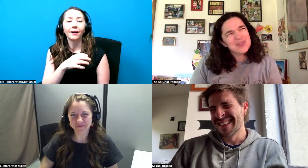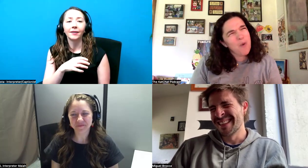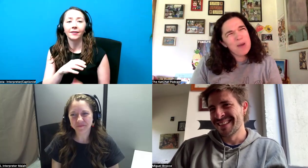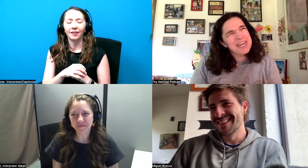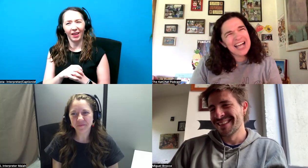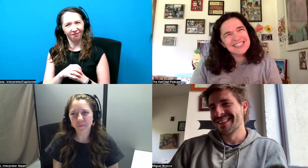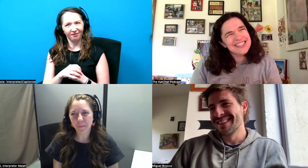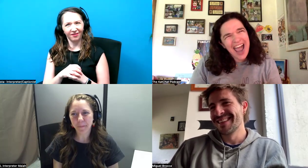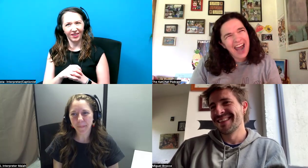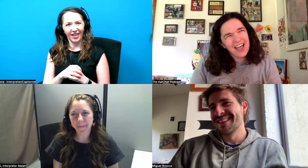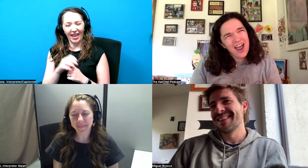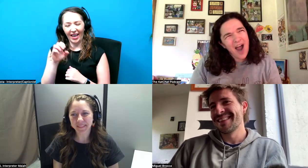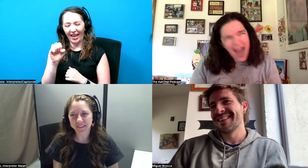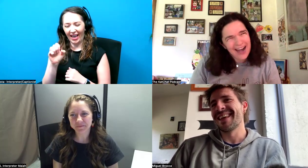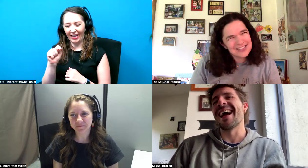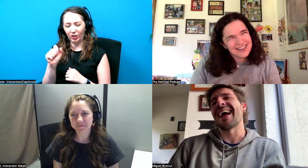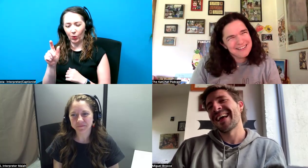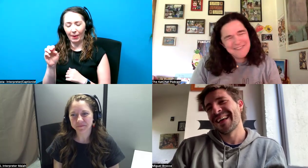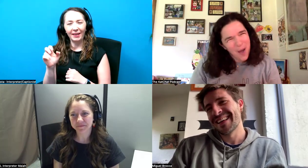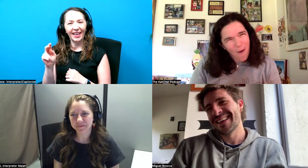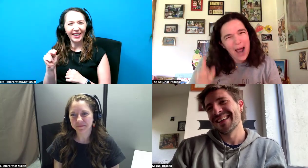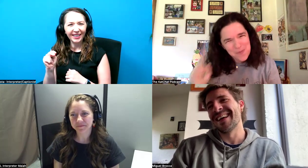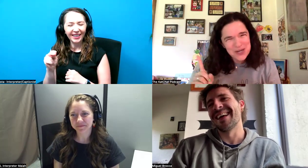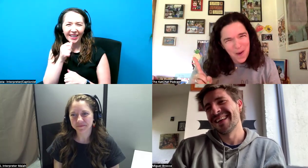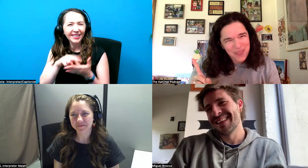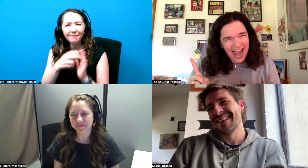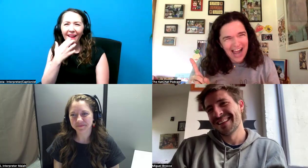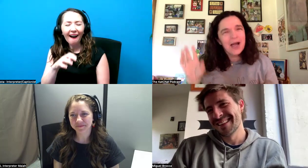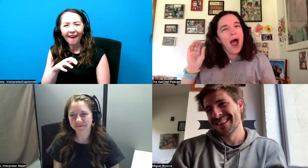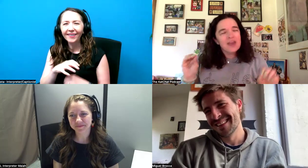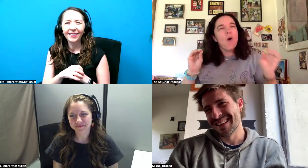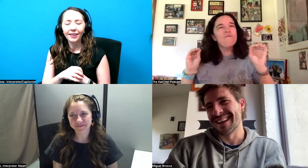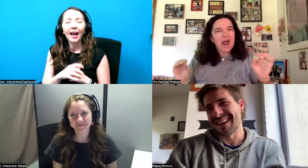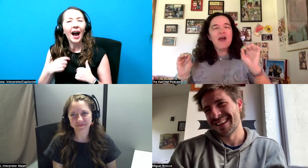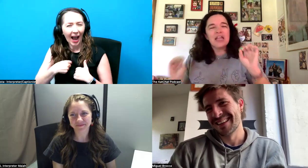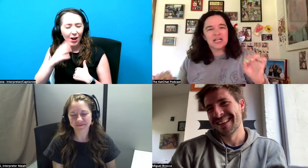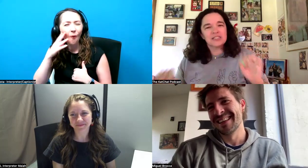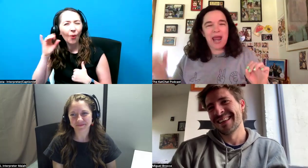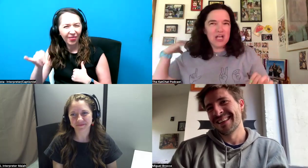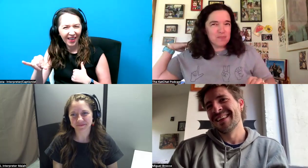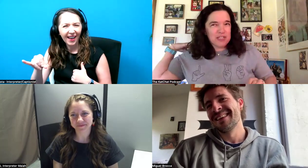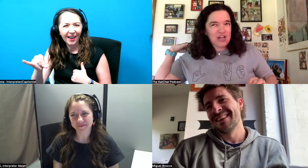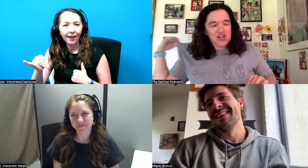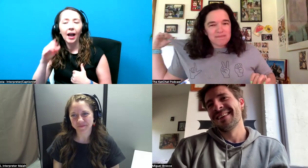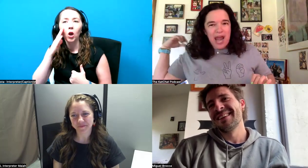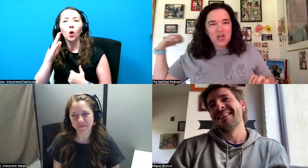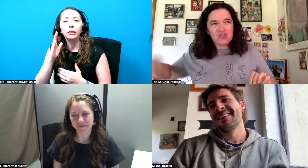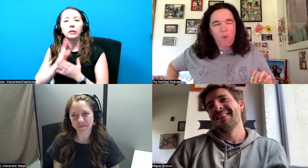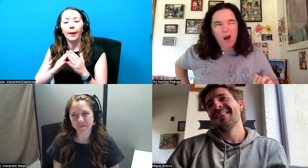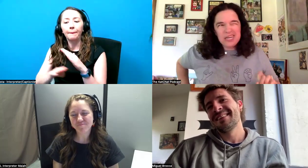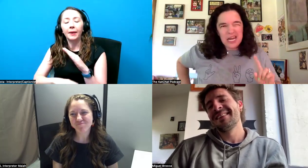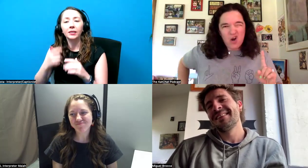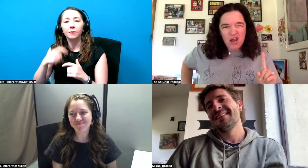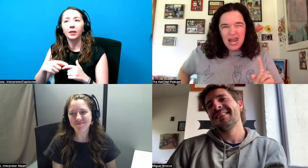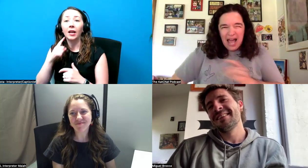like, estoy bien, nah, hot. No, I wouldn't know that. I know very little Spanish because I took Spanish